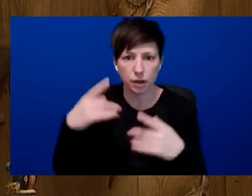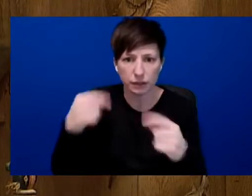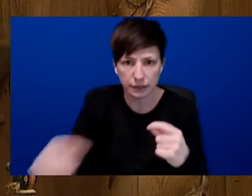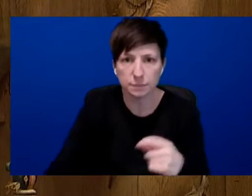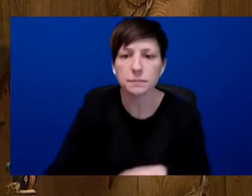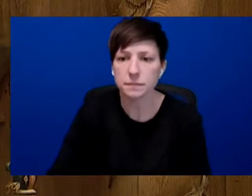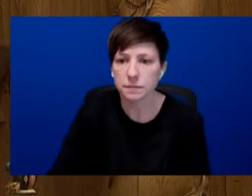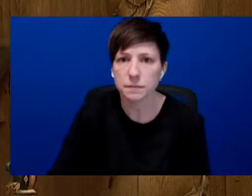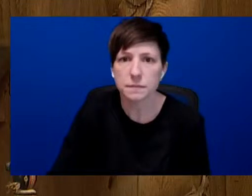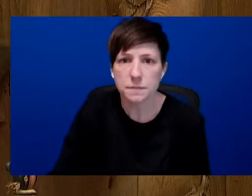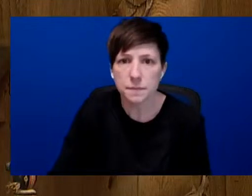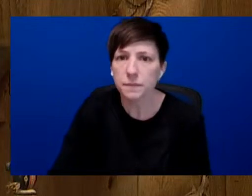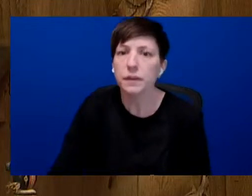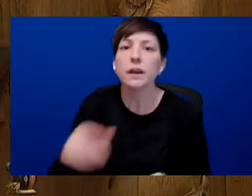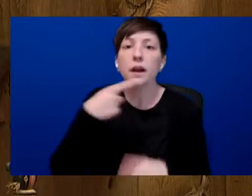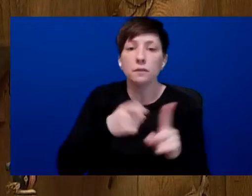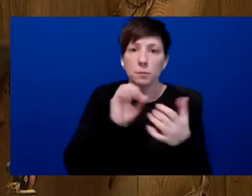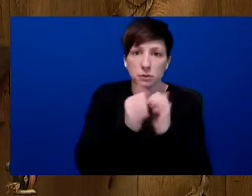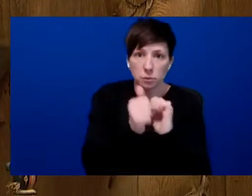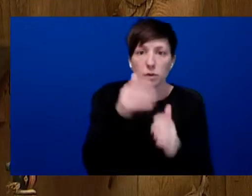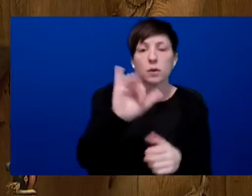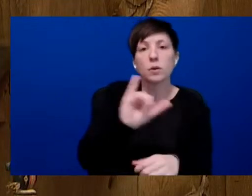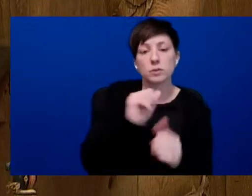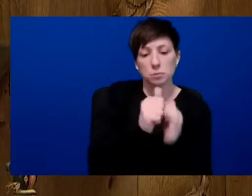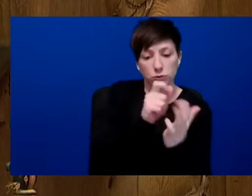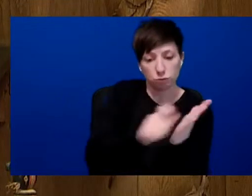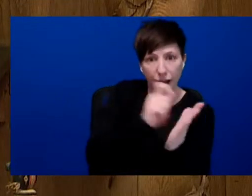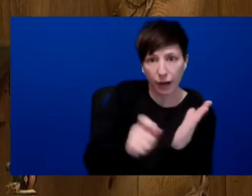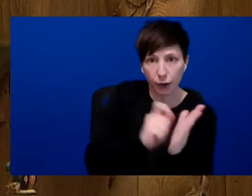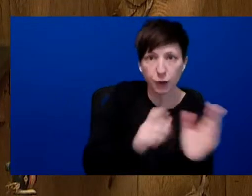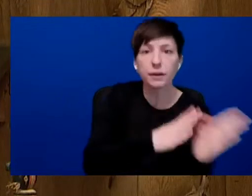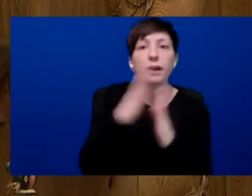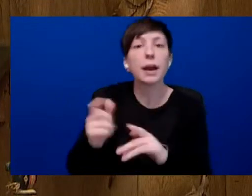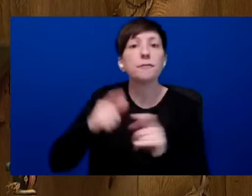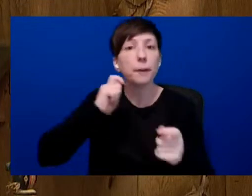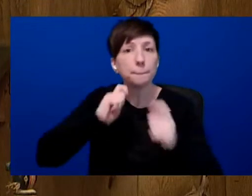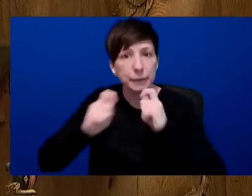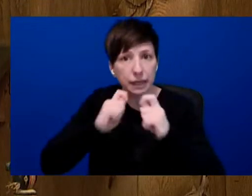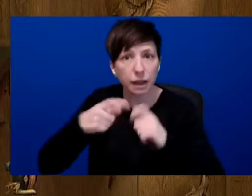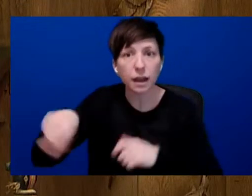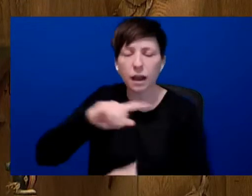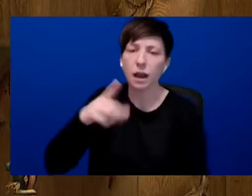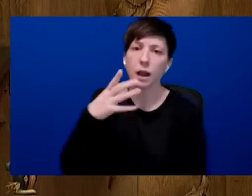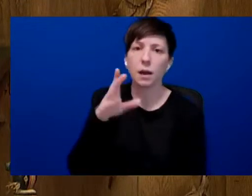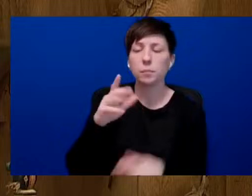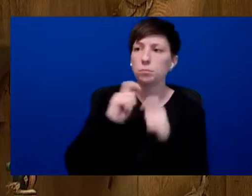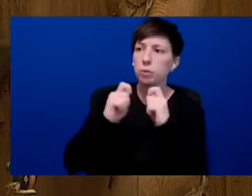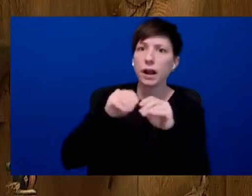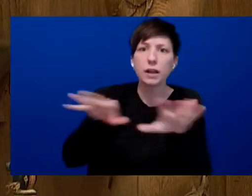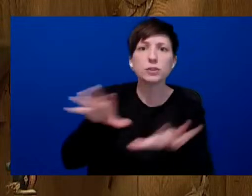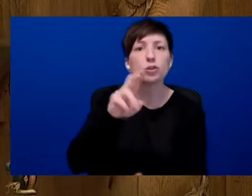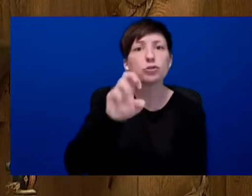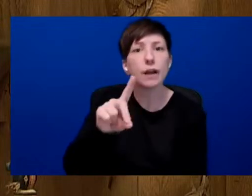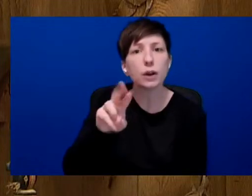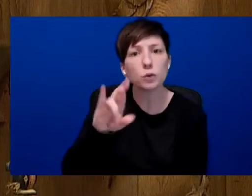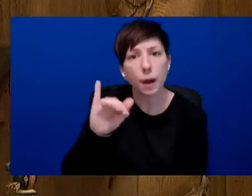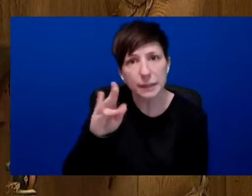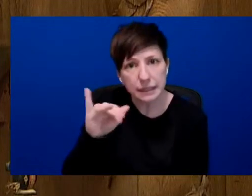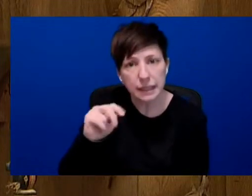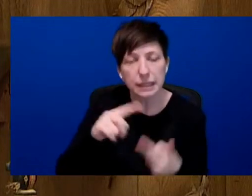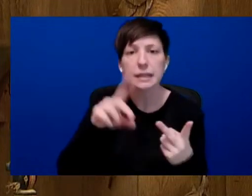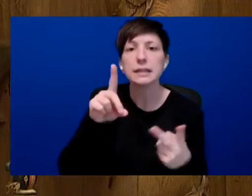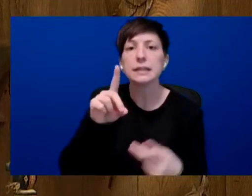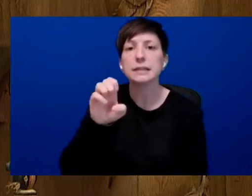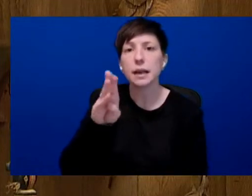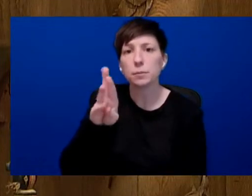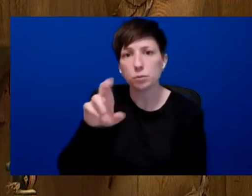and sports writer Jack Keating. From media, we mourn broadcasters Red Robinson, Deborah Hope, Kuljit